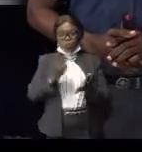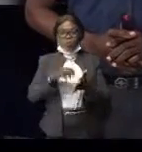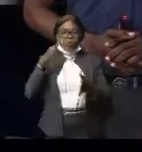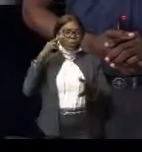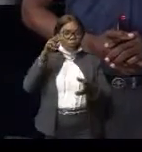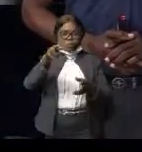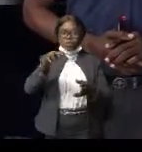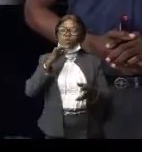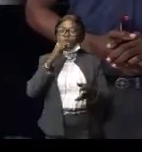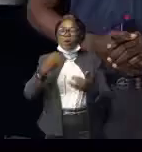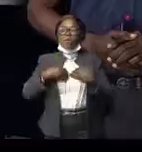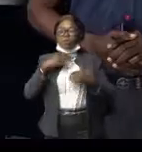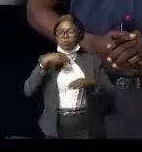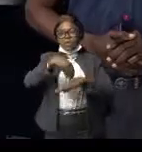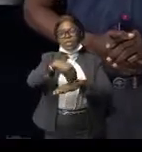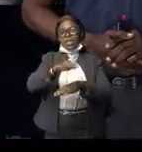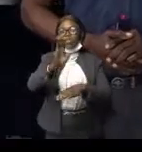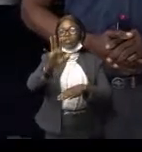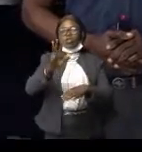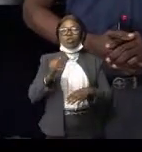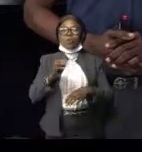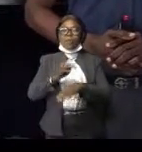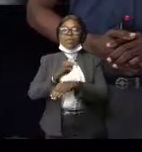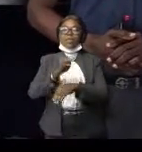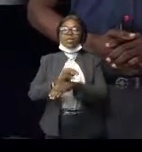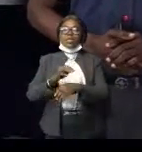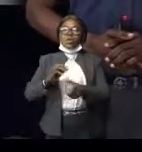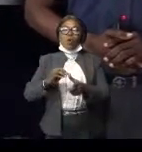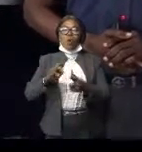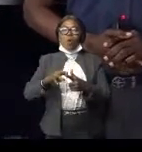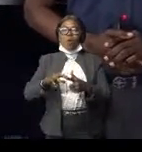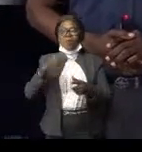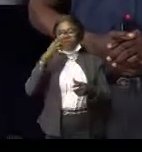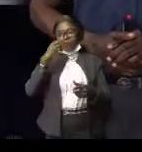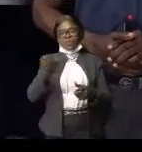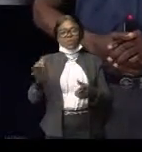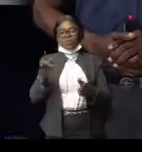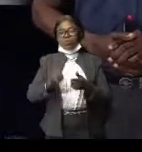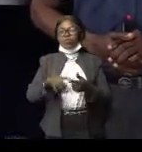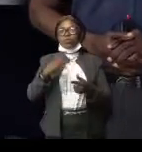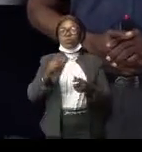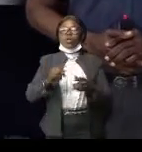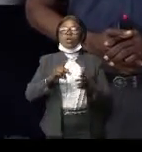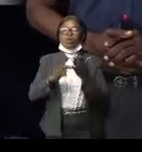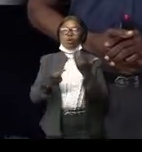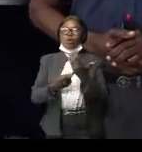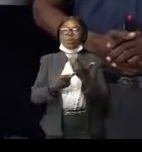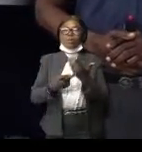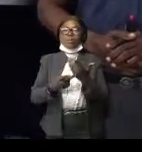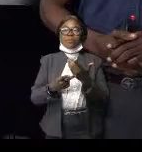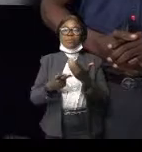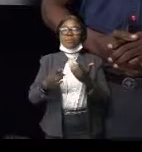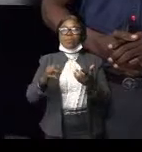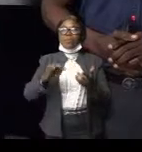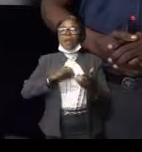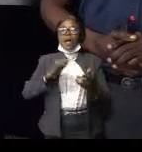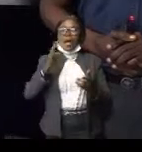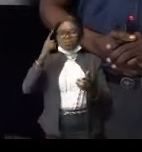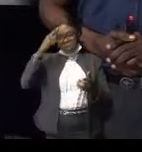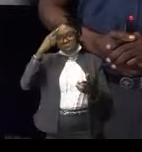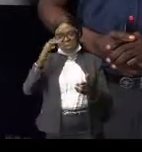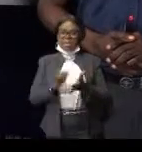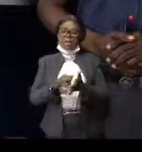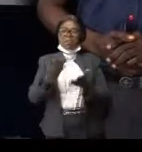of the activities that we have given you, or any activity that is relating to the program. Now, I was thinking that we should give them the challenge